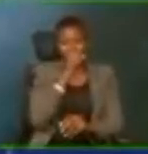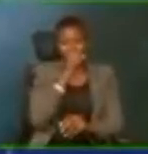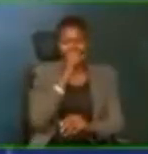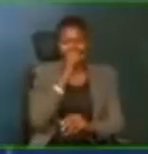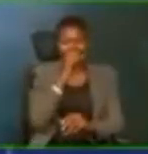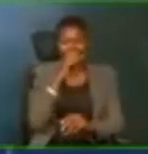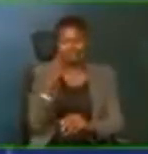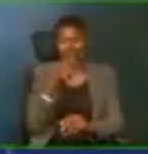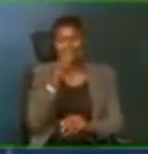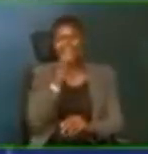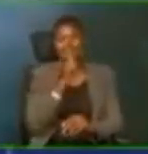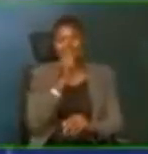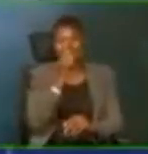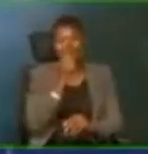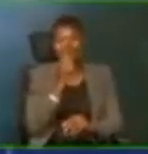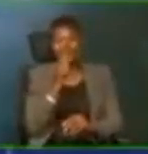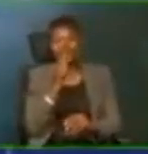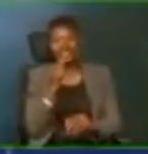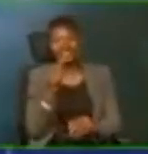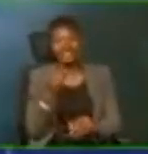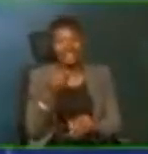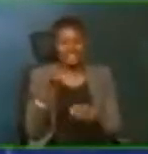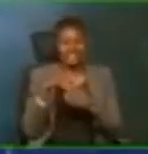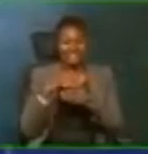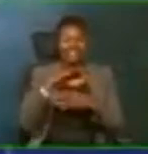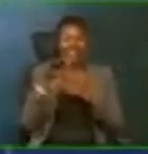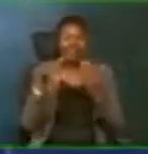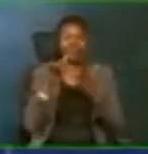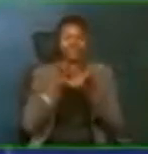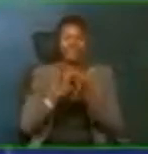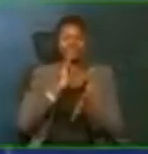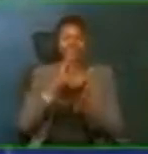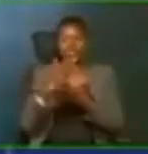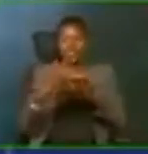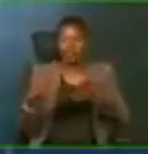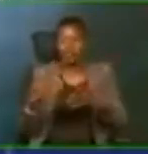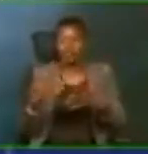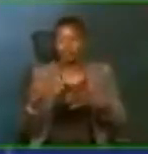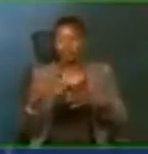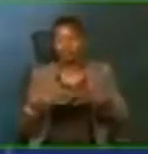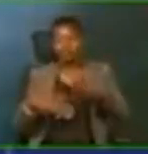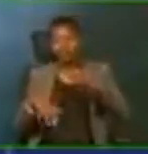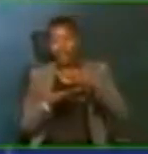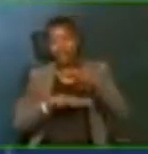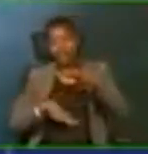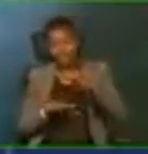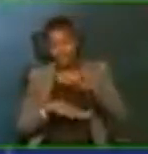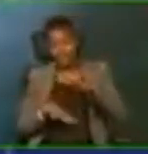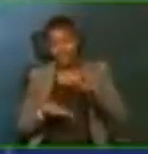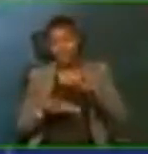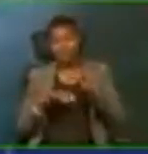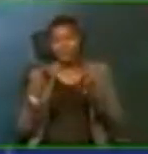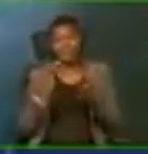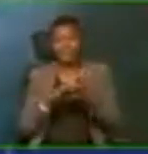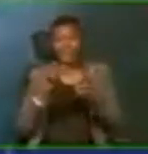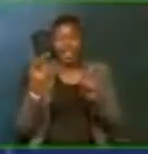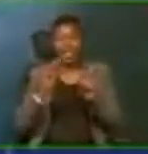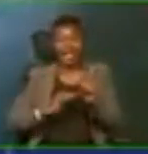the secret behind all that is something fundamental that every